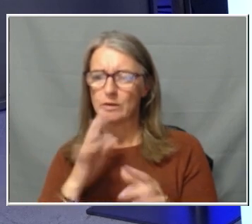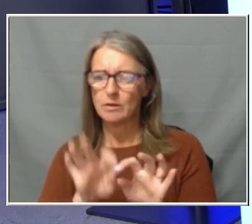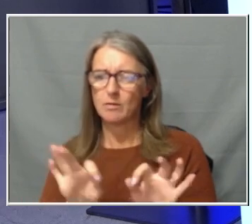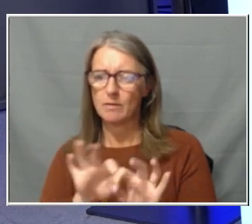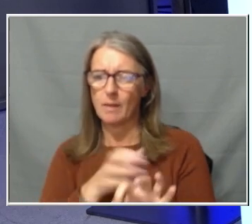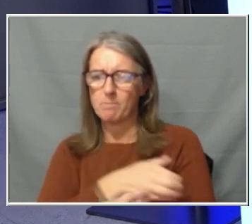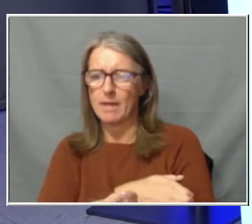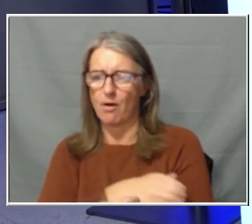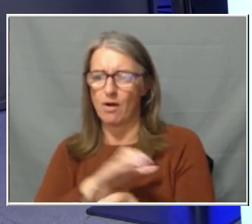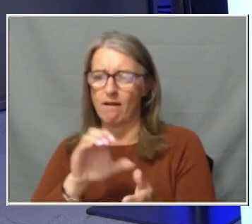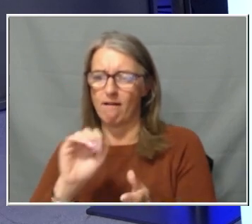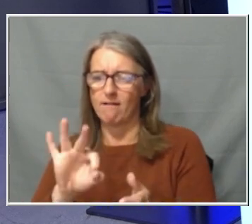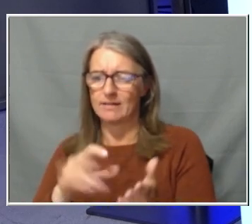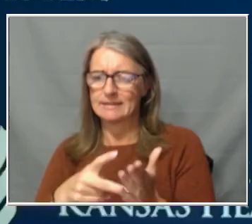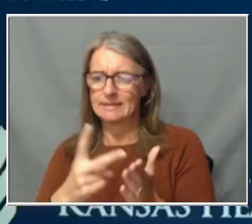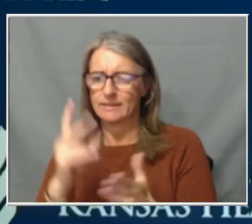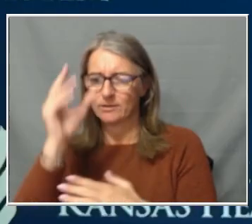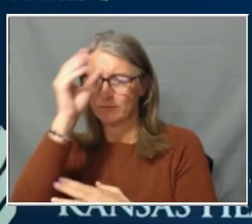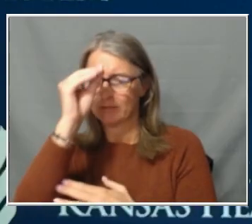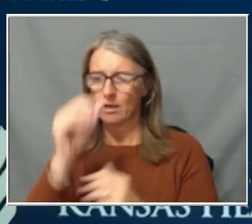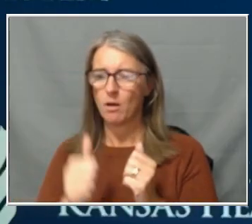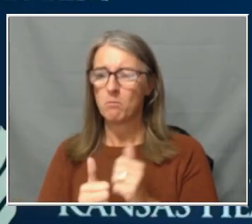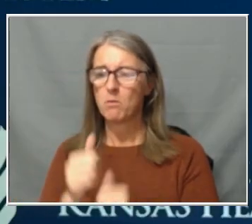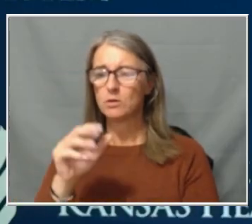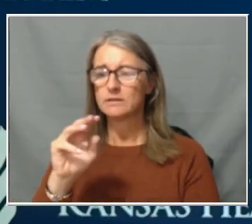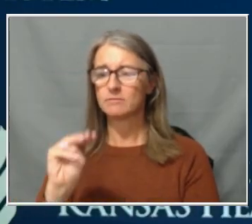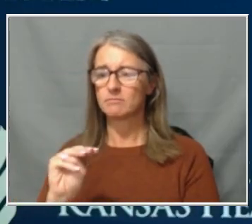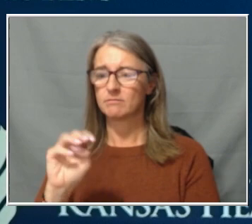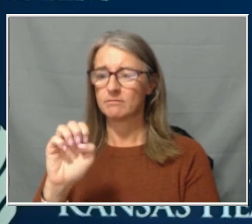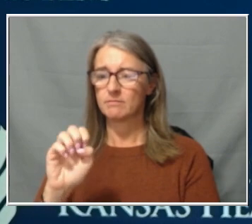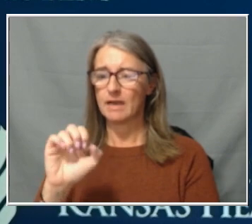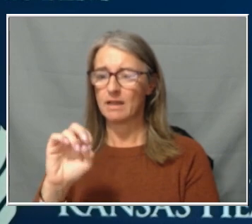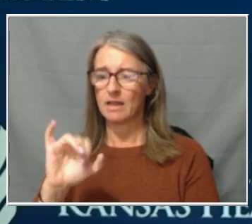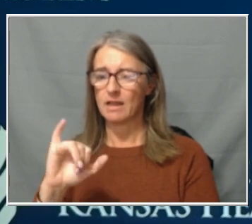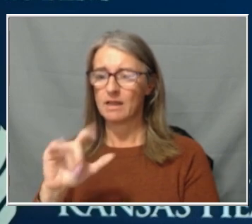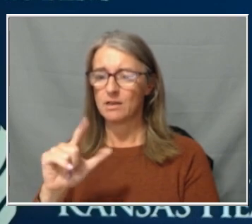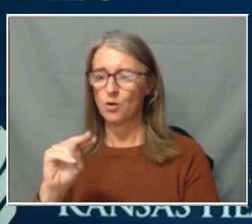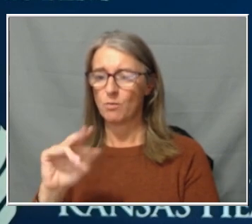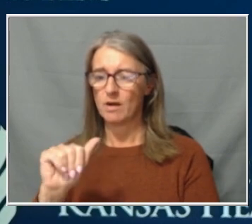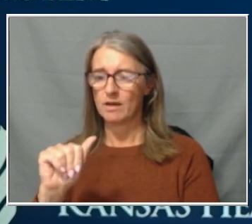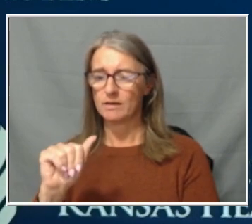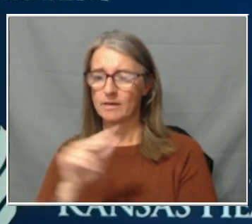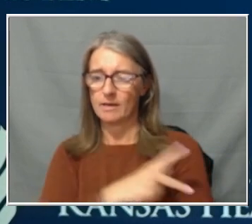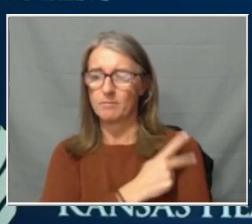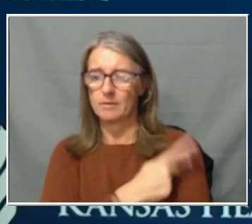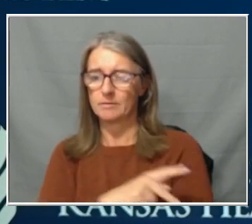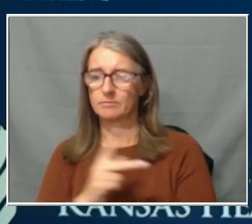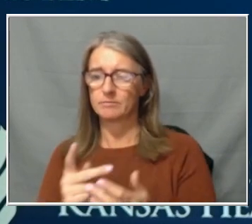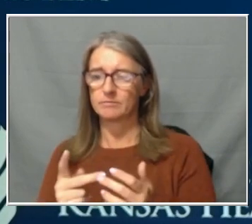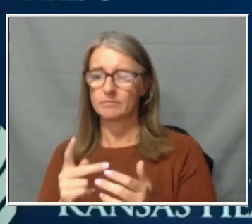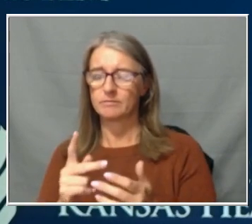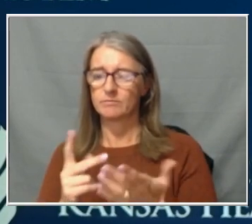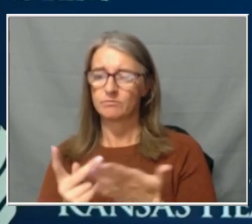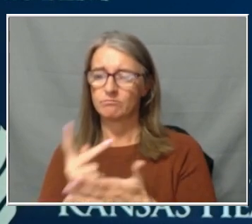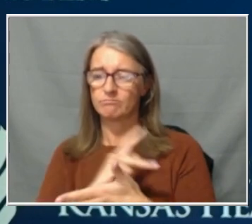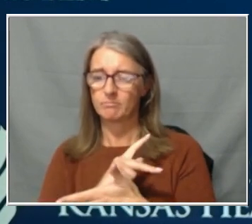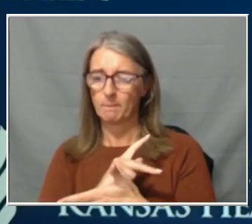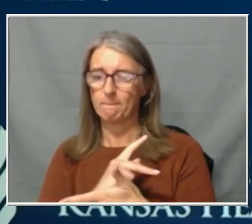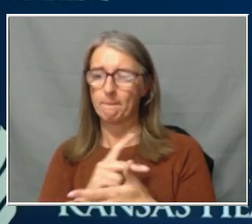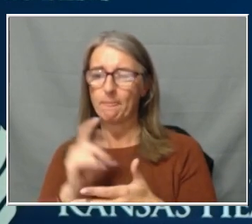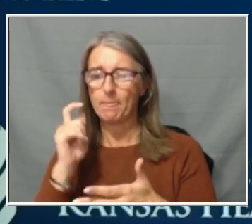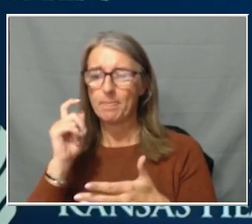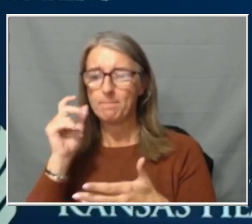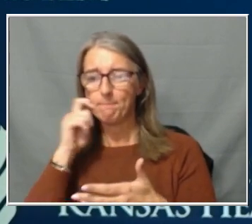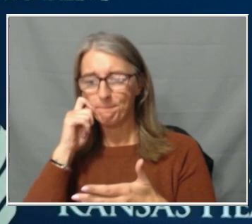second opinion. Right. So most melanomas are really diagnosed either by the patient's primary care practitioner or a